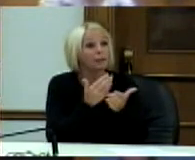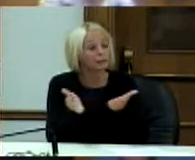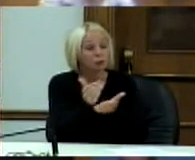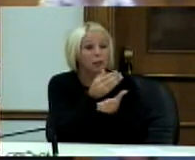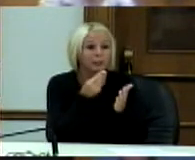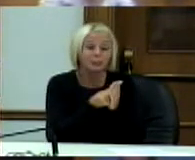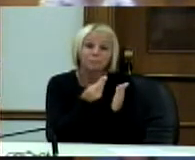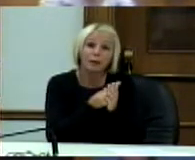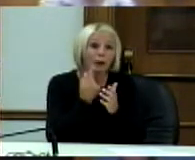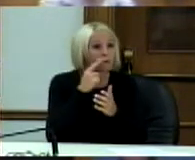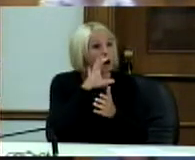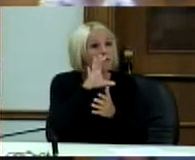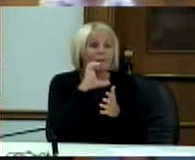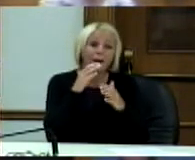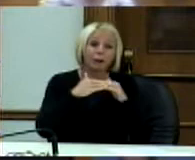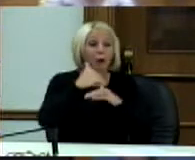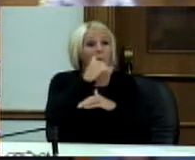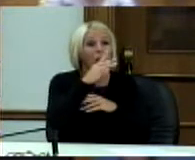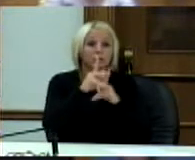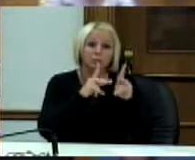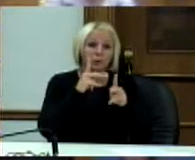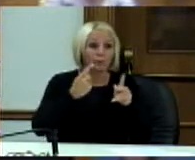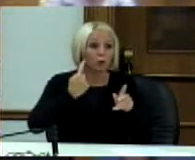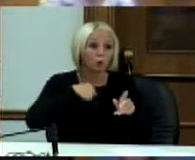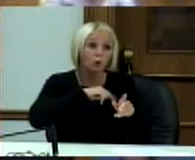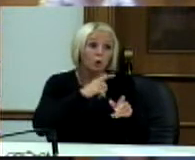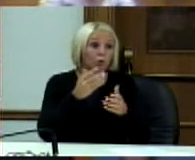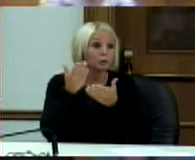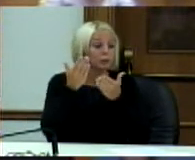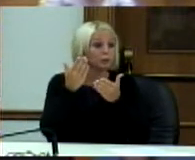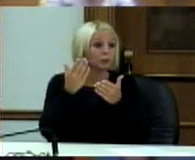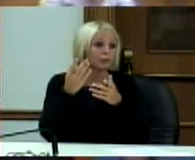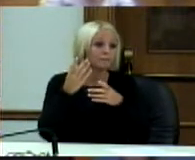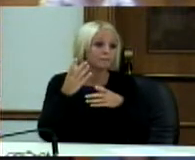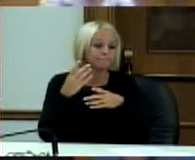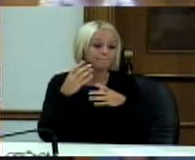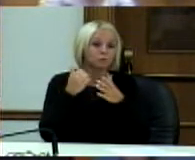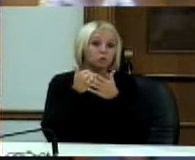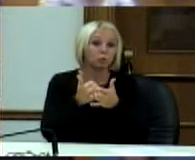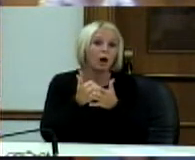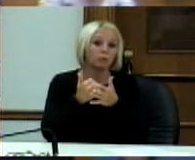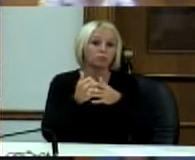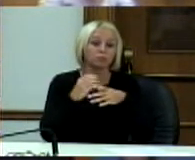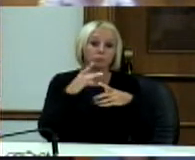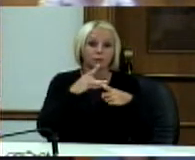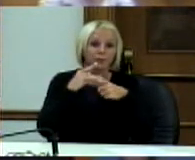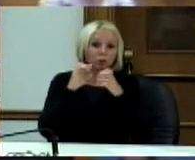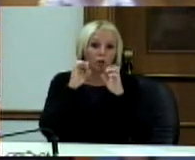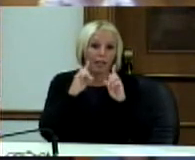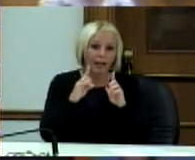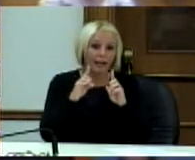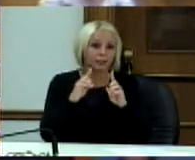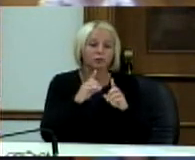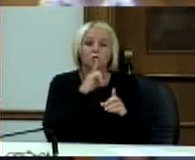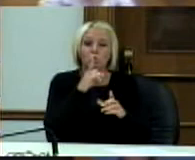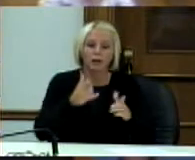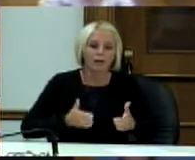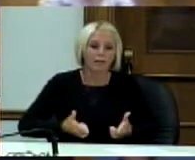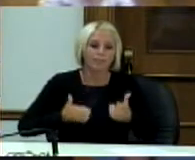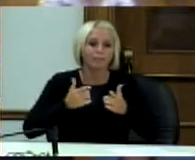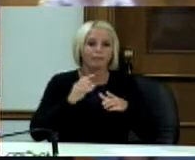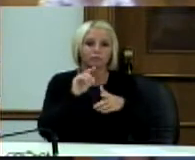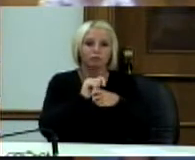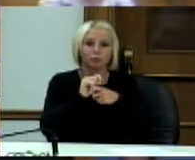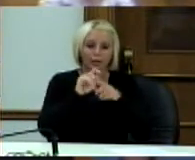our 500+ people that we serve in adult basic ed to get them into real life training so they can get